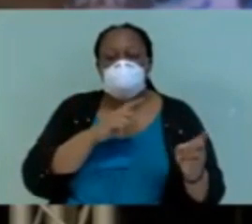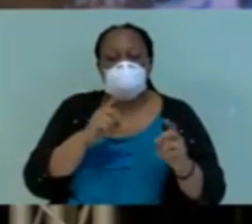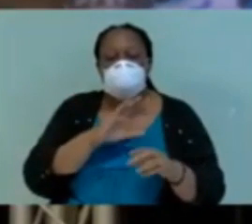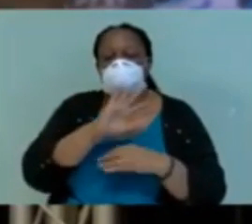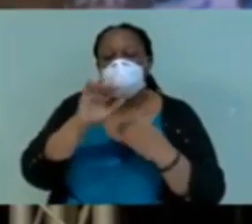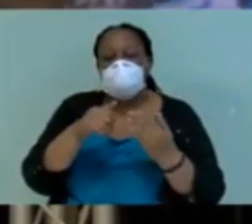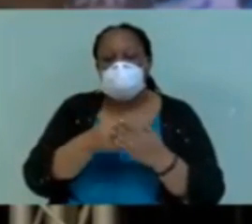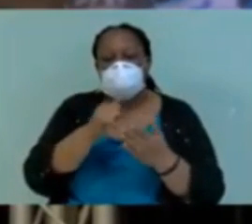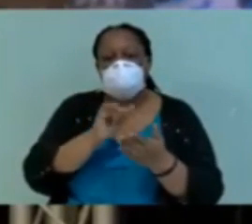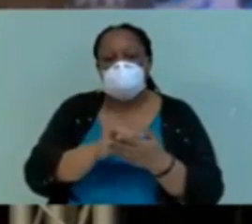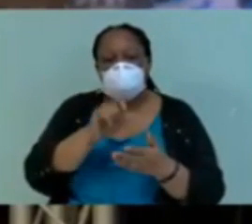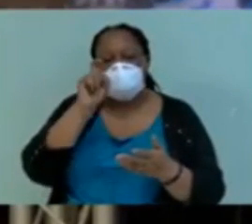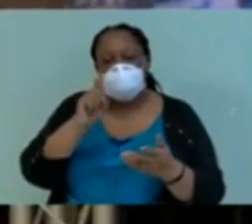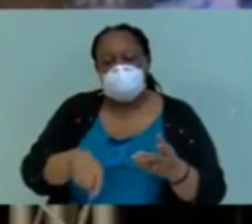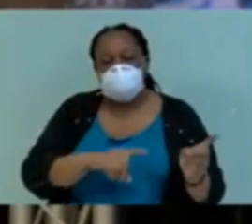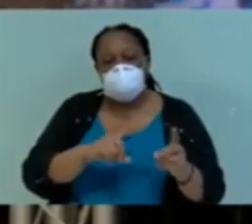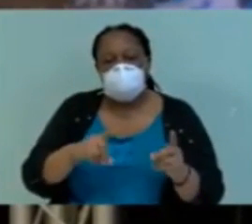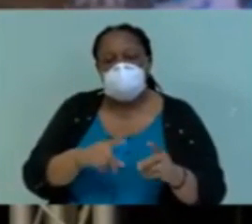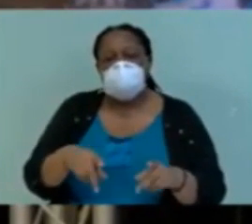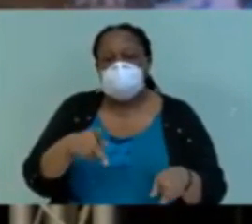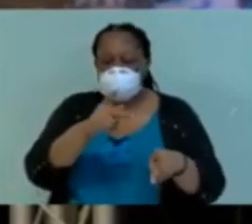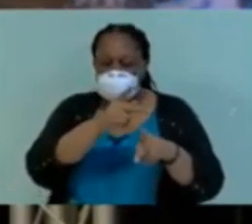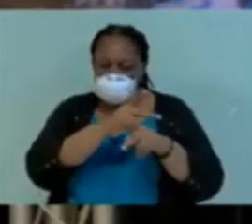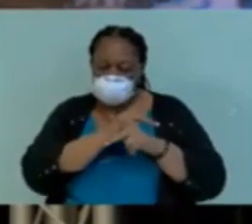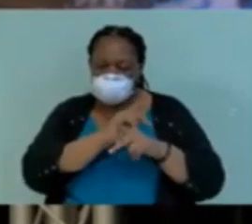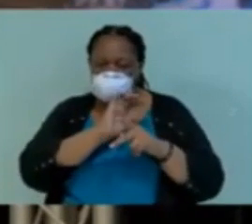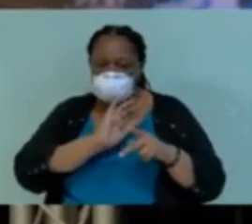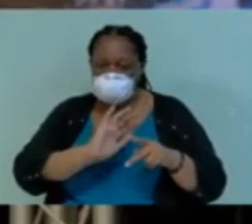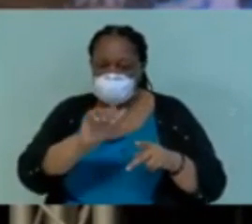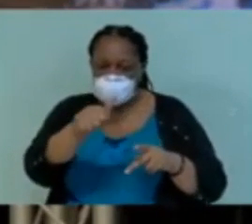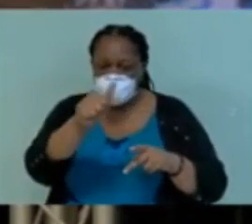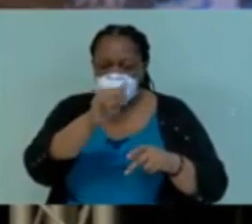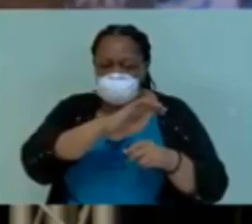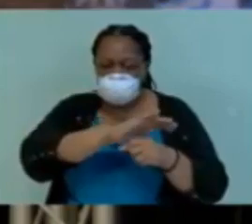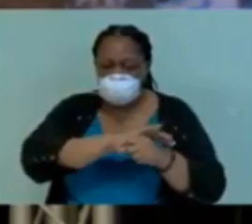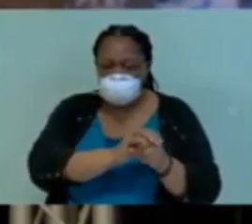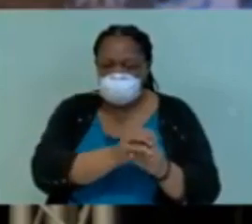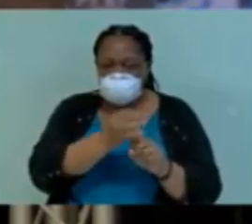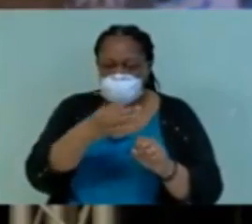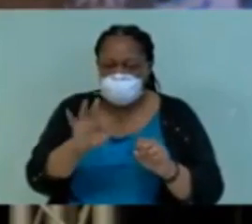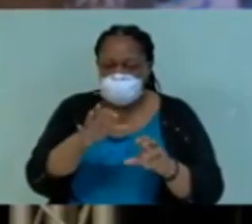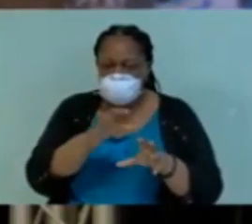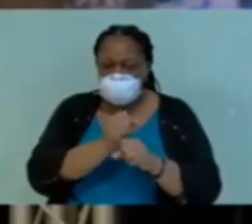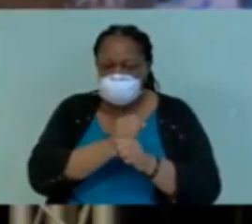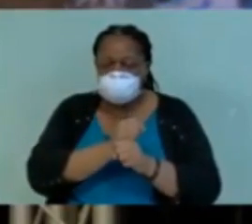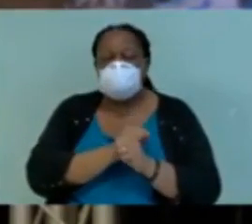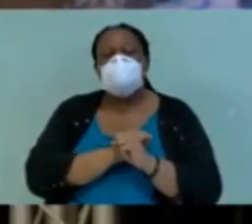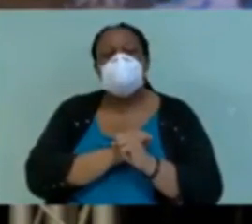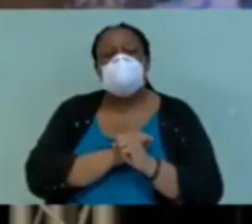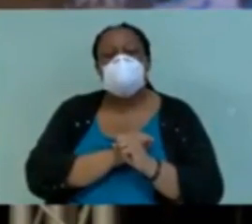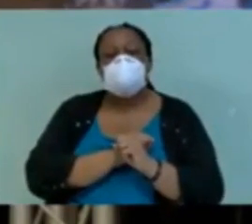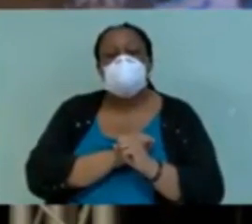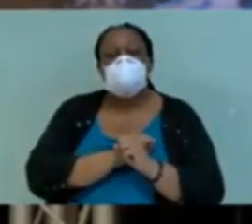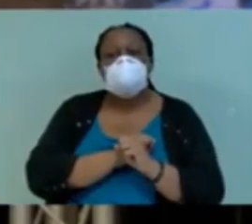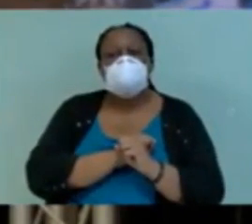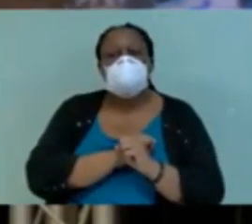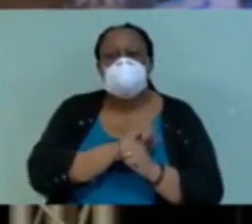Network in the Virgin Islands, owned by a Mr. Andrew Cox, who generously carries this